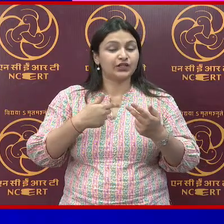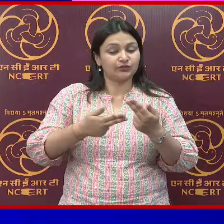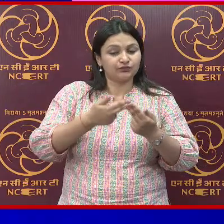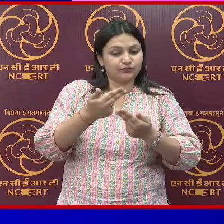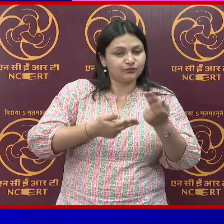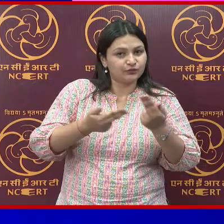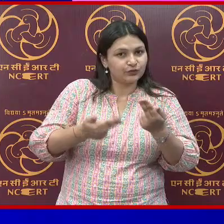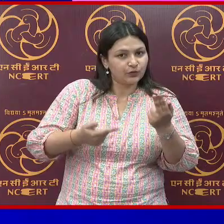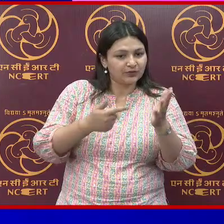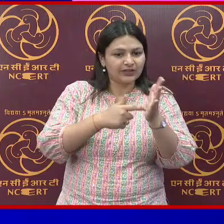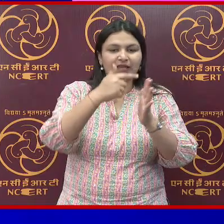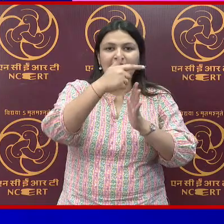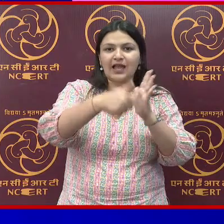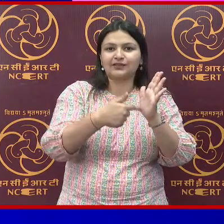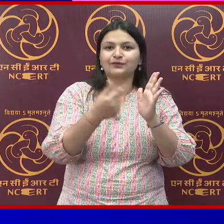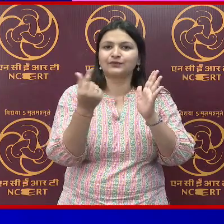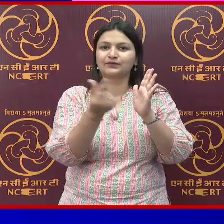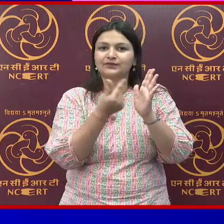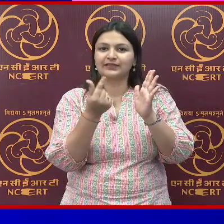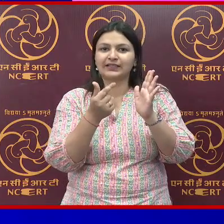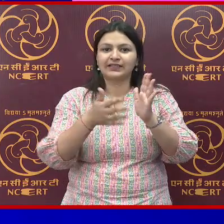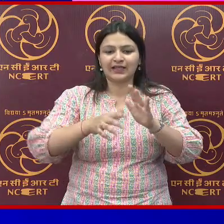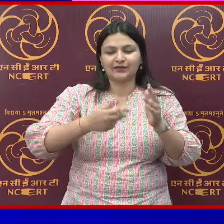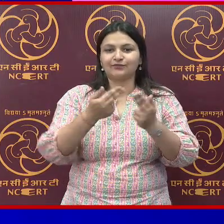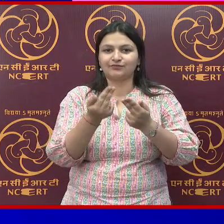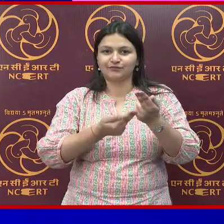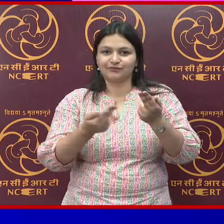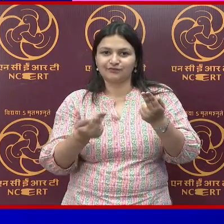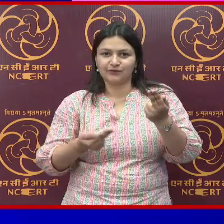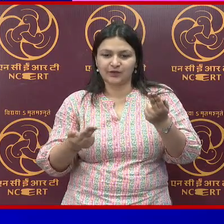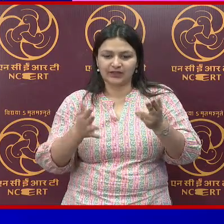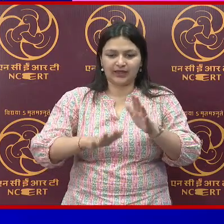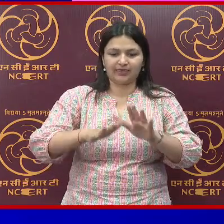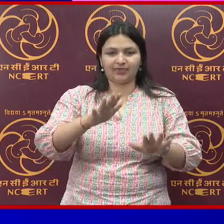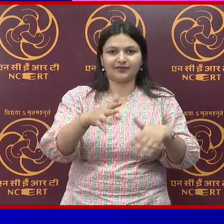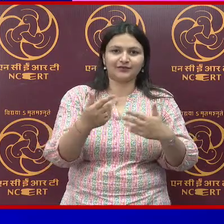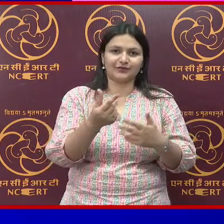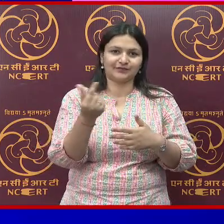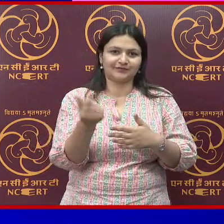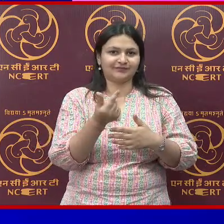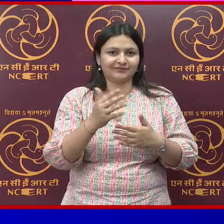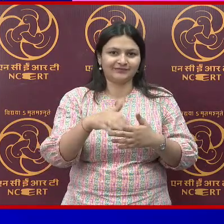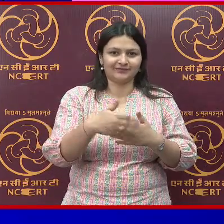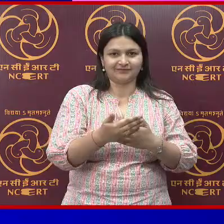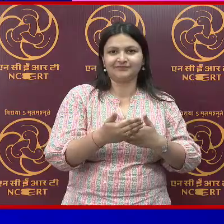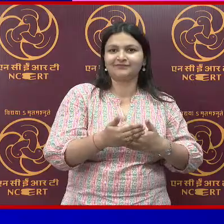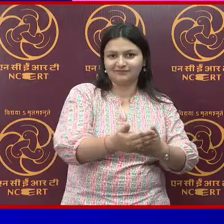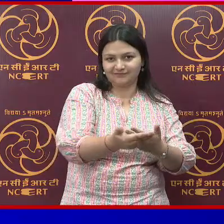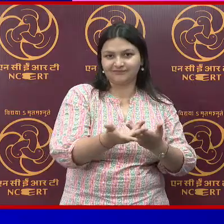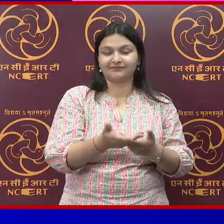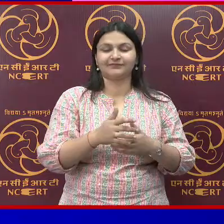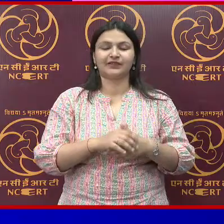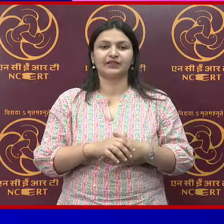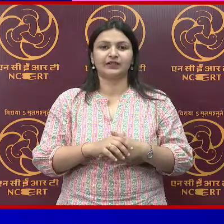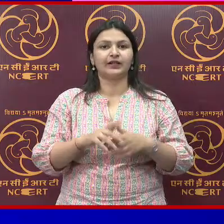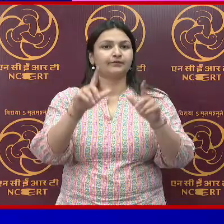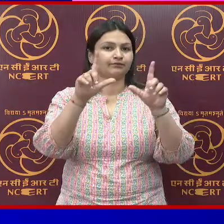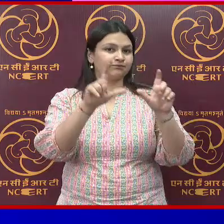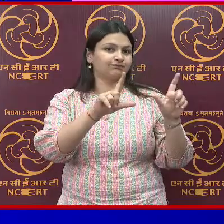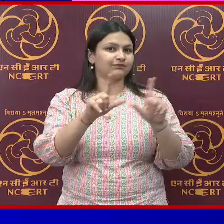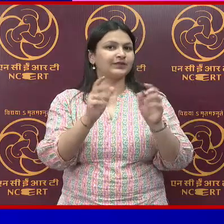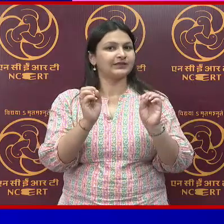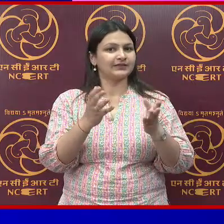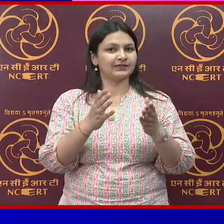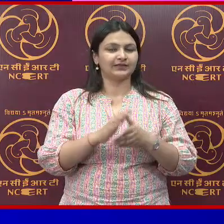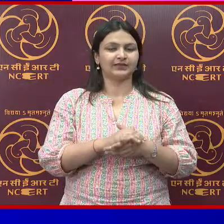using your palms. Okay, ma'am. Okay. So, let us begin with the Pictionary. Okay. Okay, and